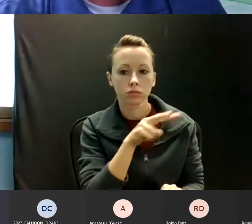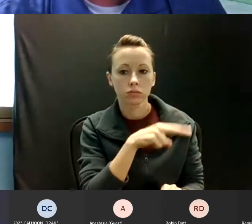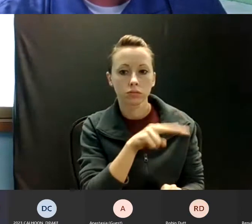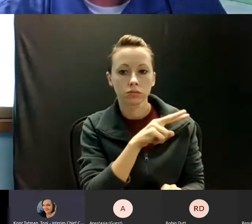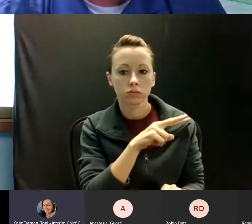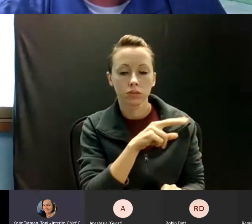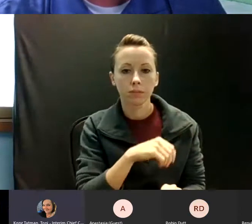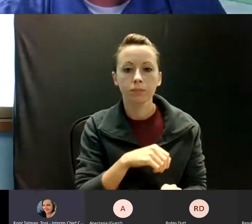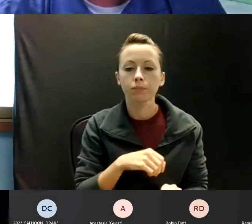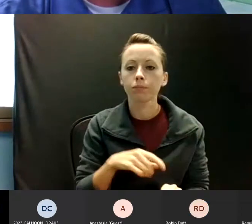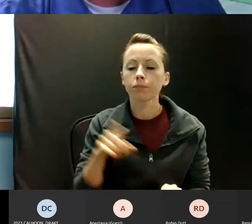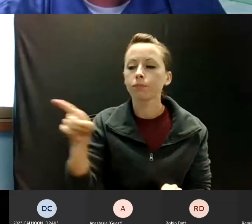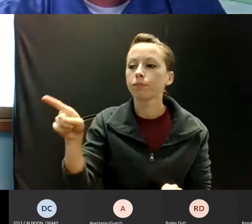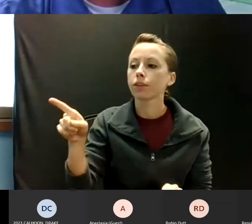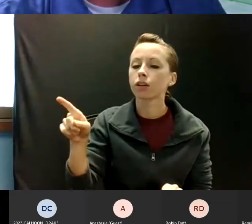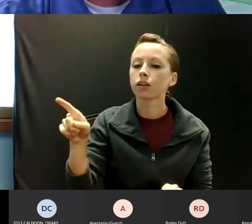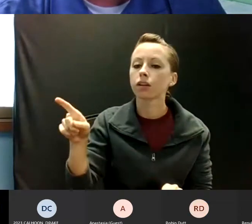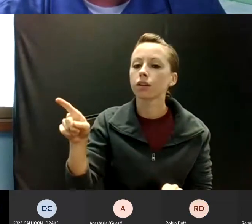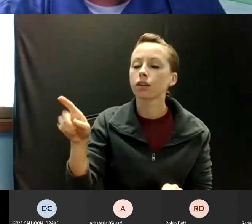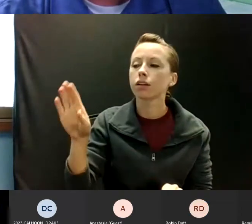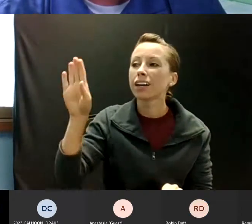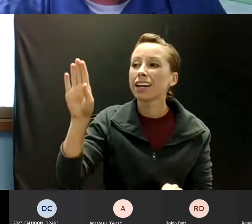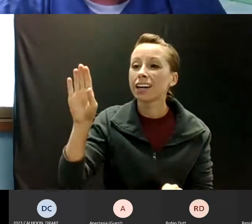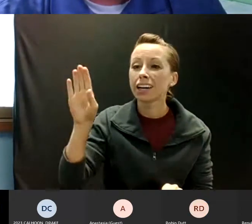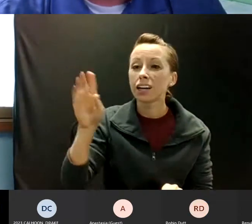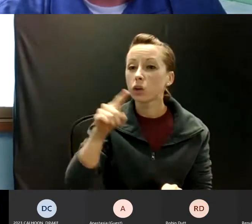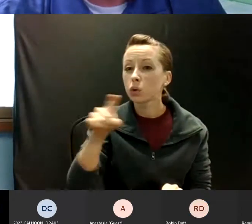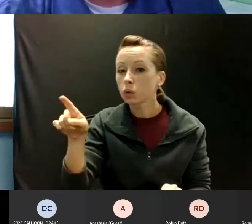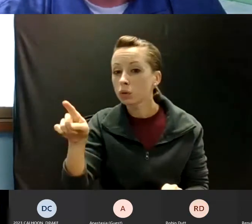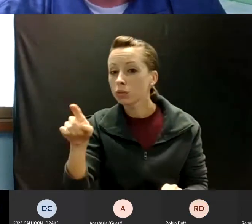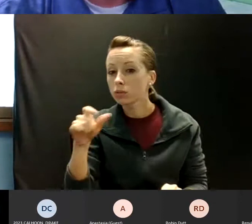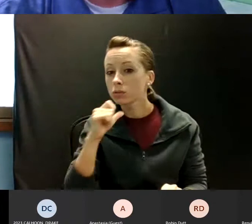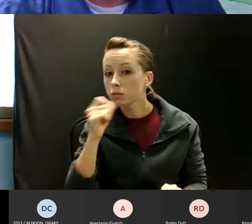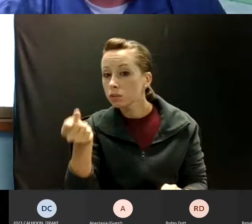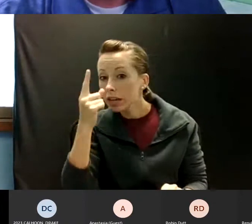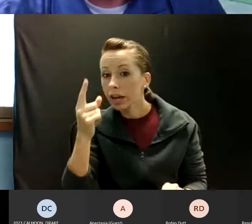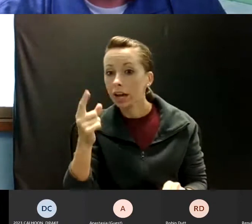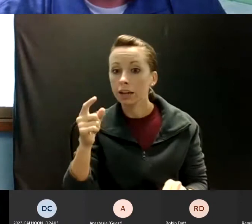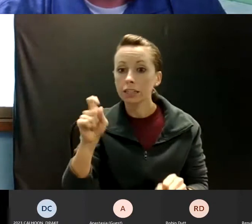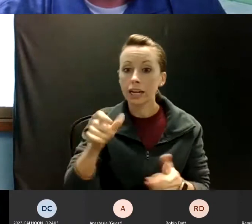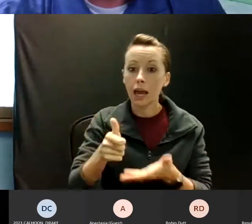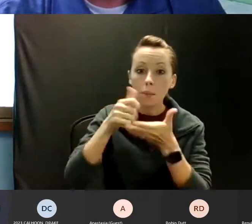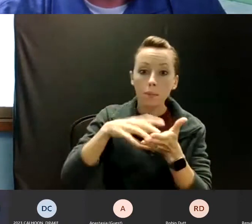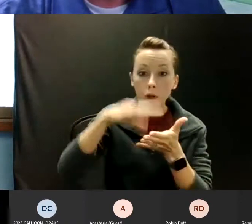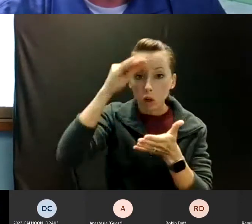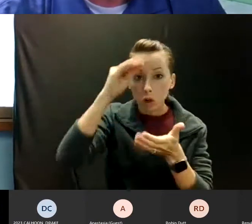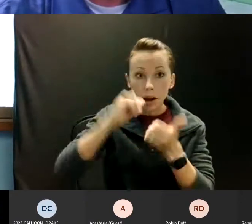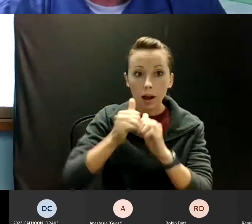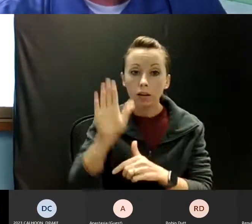has not had a chance to, can't figure out the hand raising, if they want to pipe in right now.